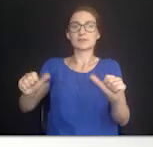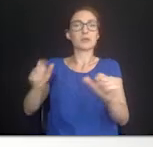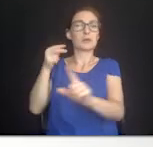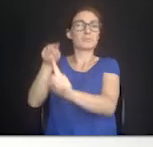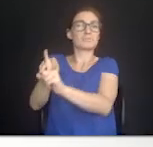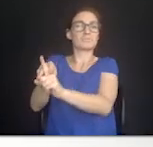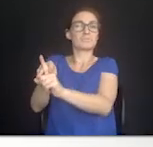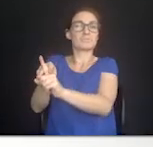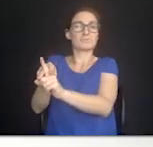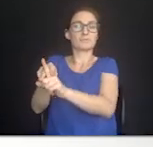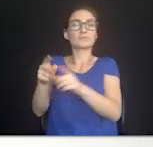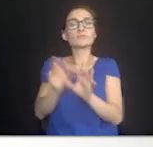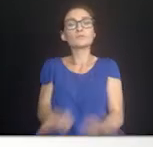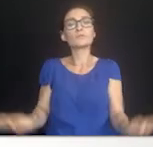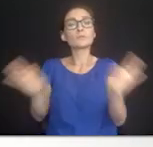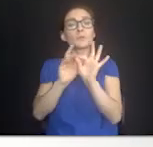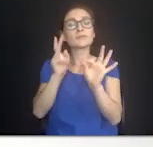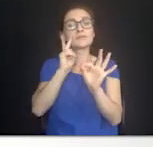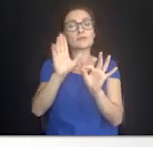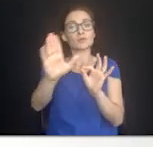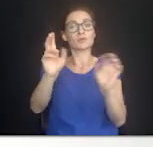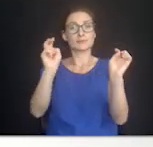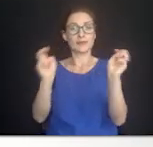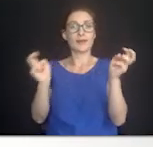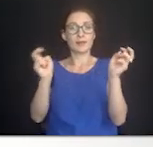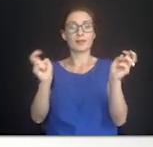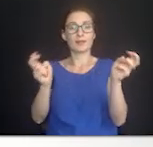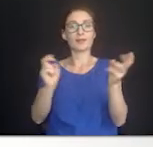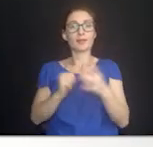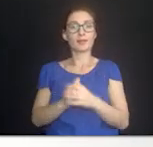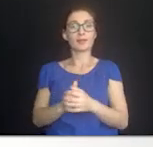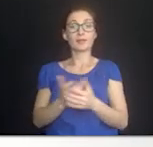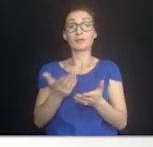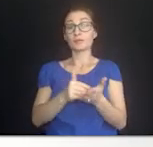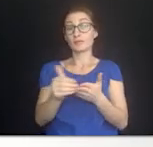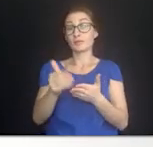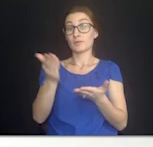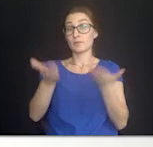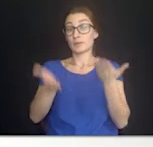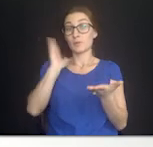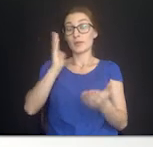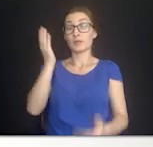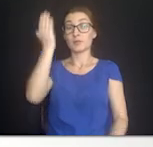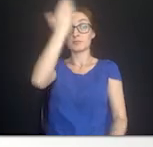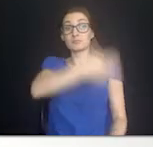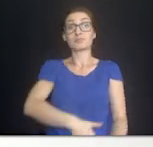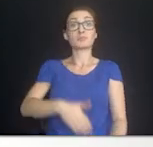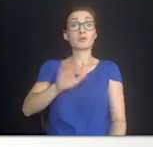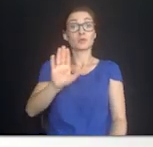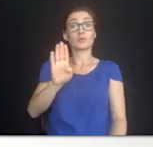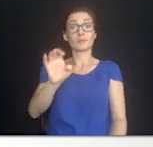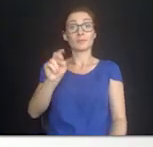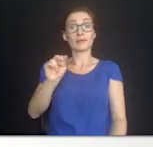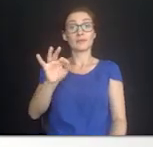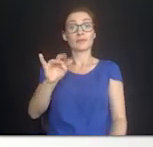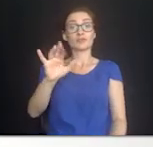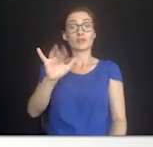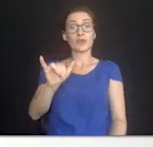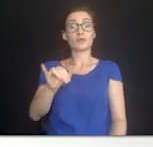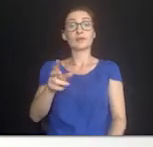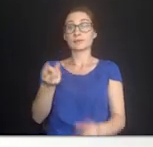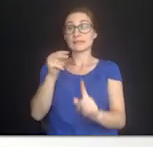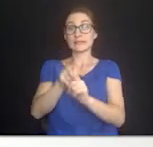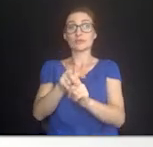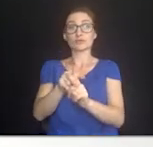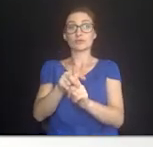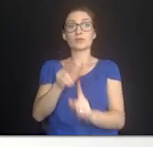important to look at the titling, because there's a lot of these things that they may pass by directly beneficiary designation, right? Not just to the estate